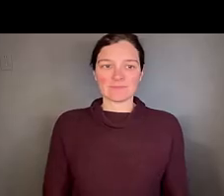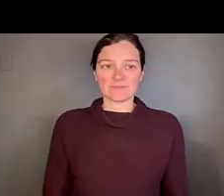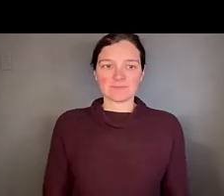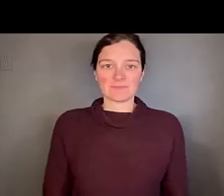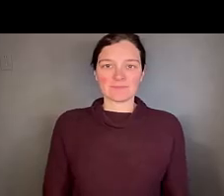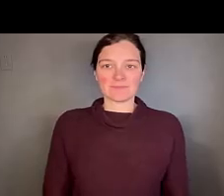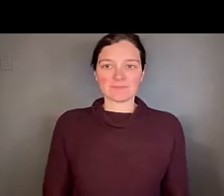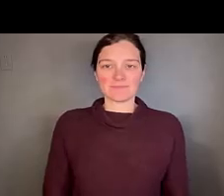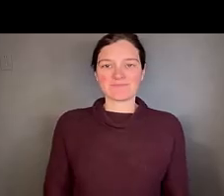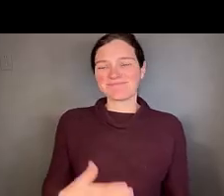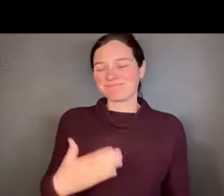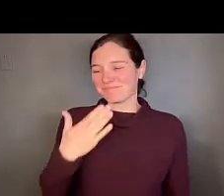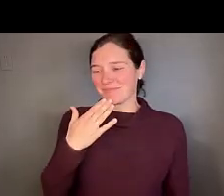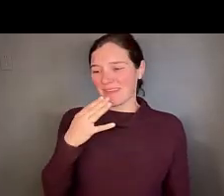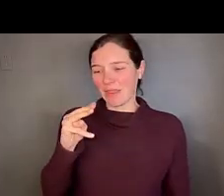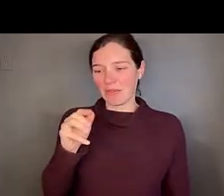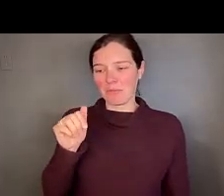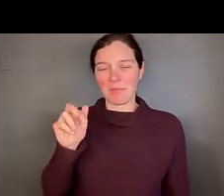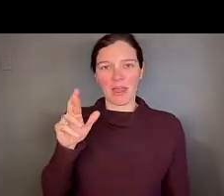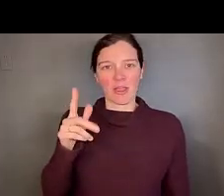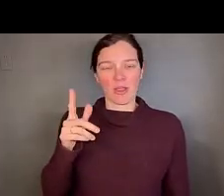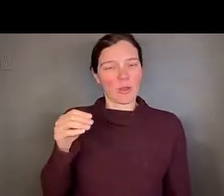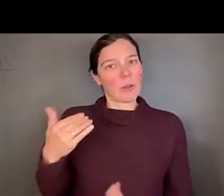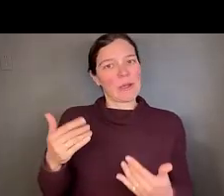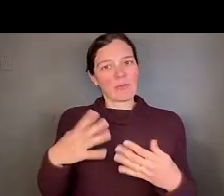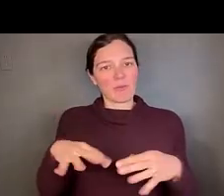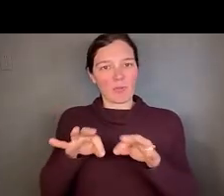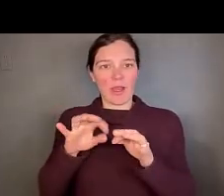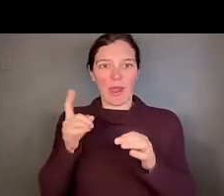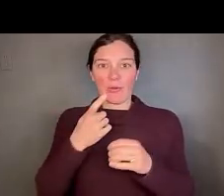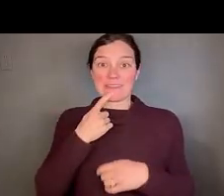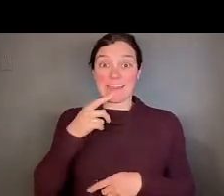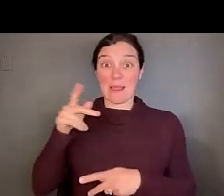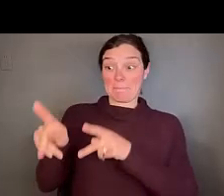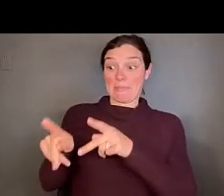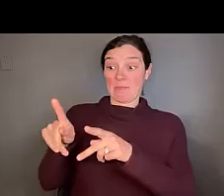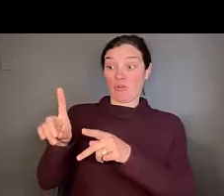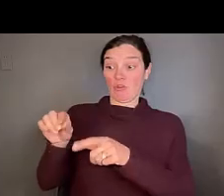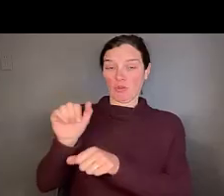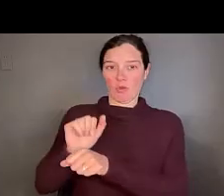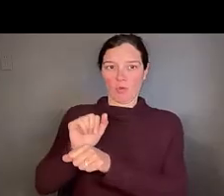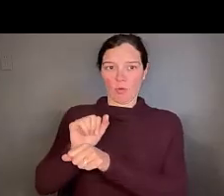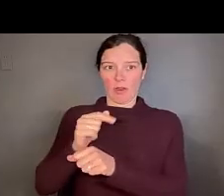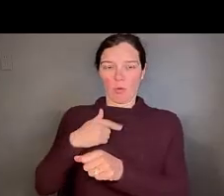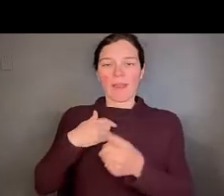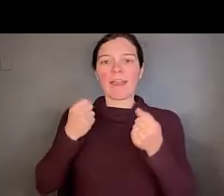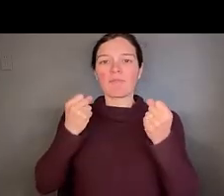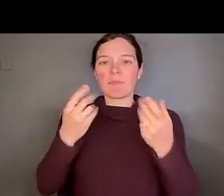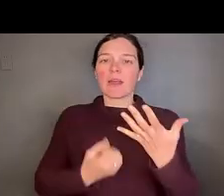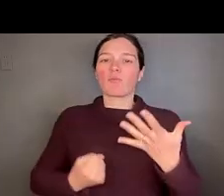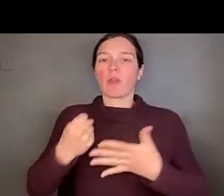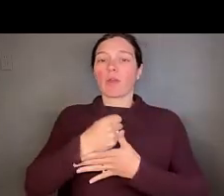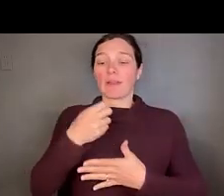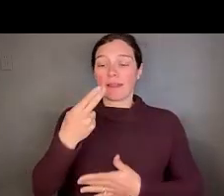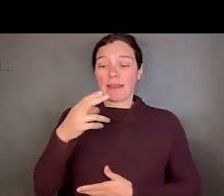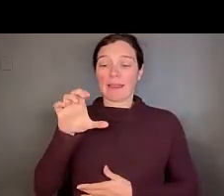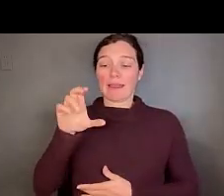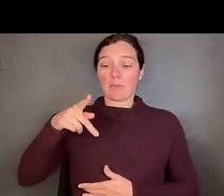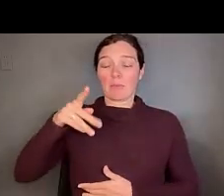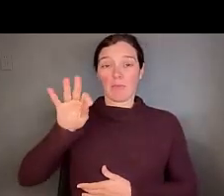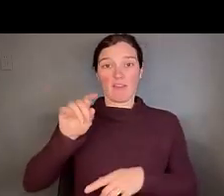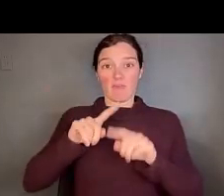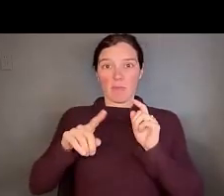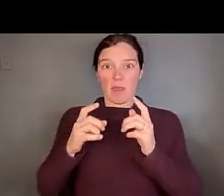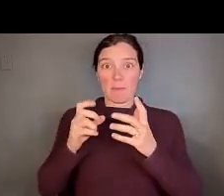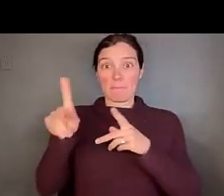Thank you, Margot. It's such an important part. I always say people do the work. Of all the priorities we have at HCPF, I always say that people have to come first because people do